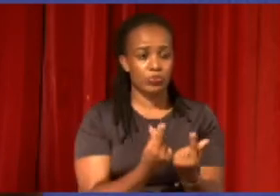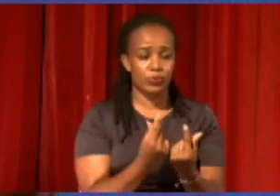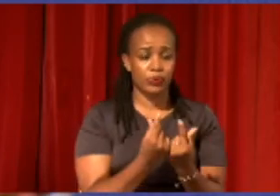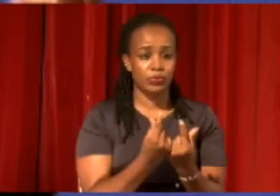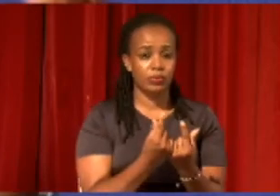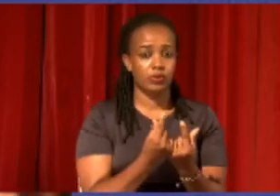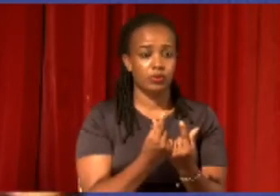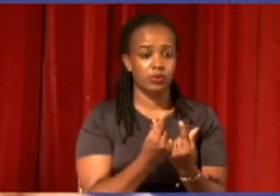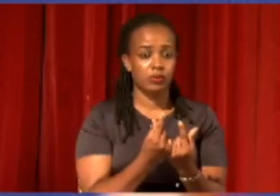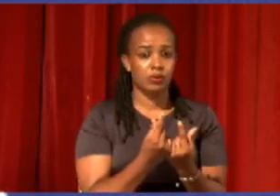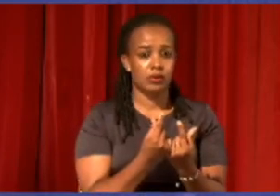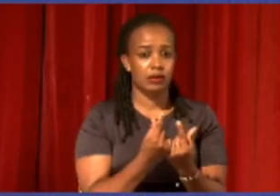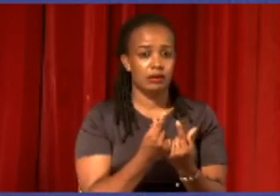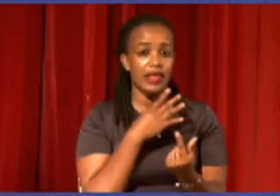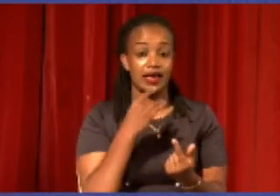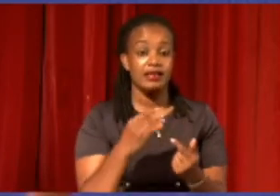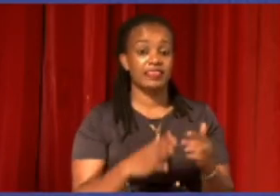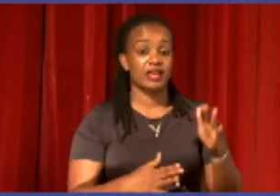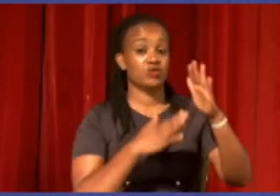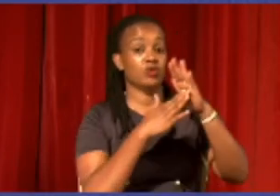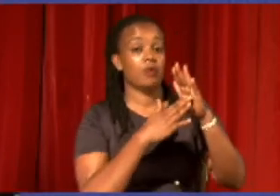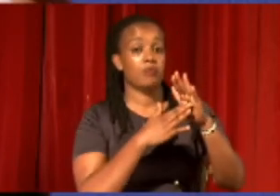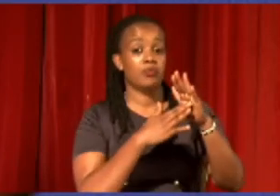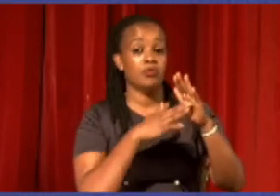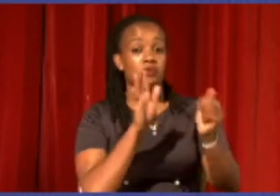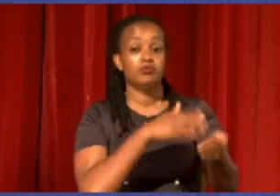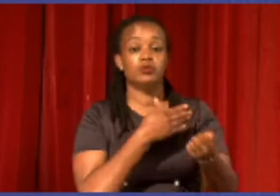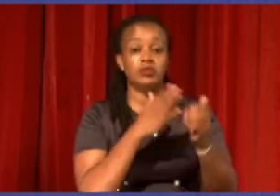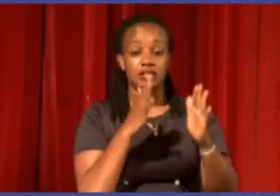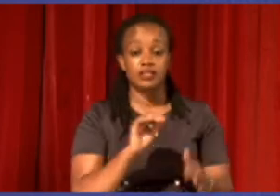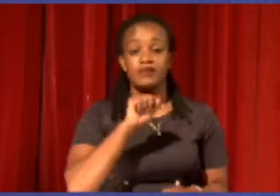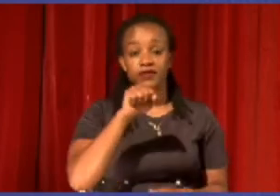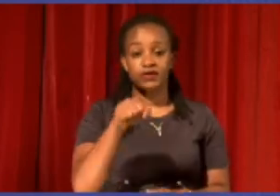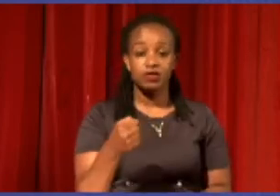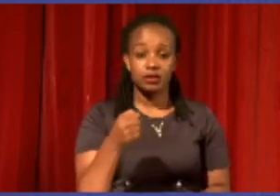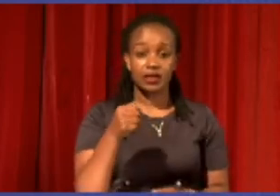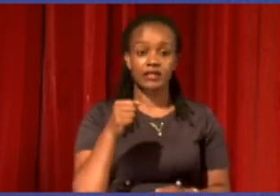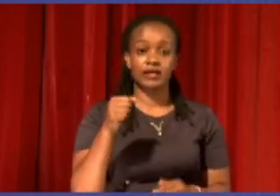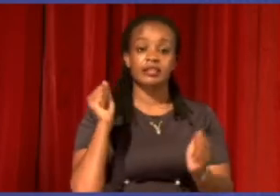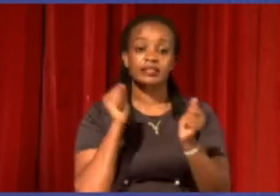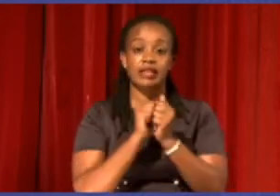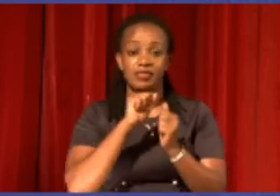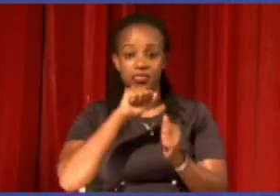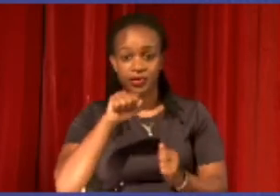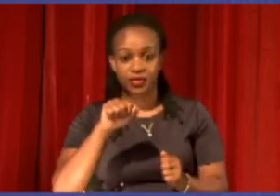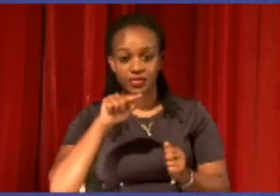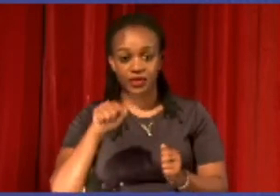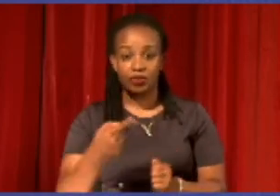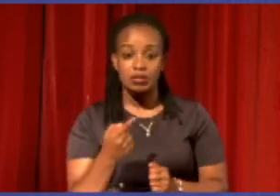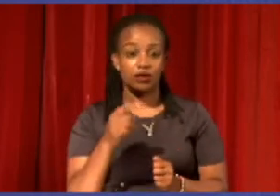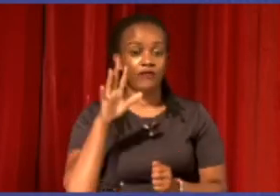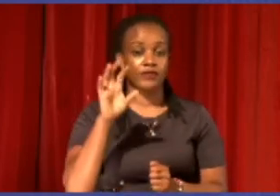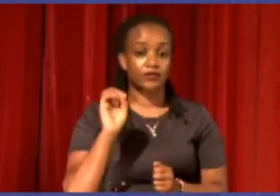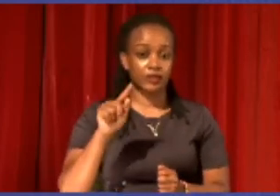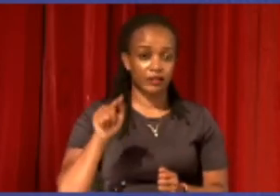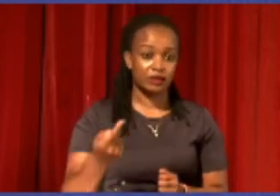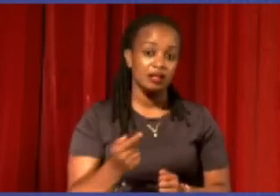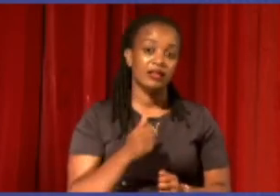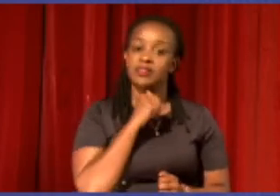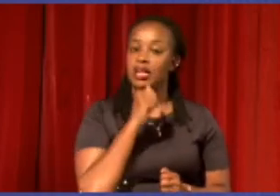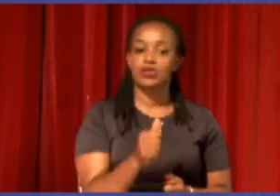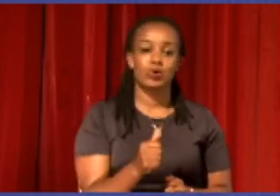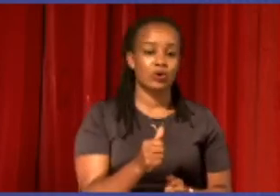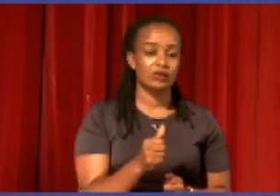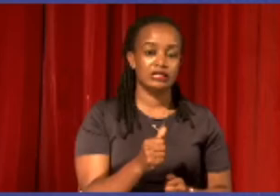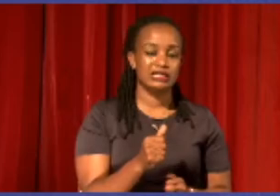like some of our top artists, mm. 5,000 or 10,000 or even 50,000 shillings, they will not take it. Yeah. All right.